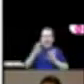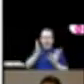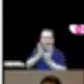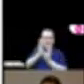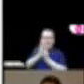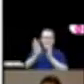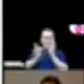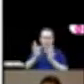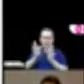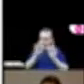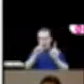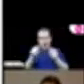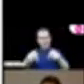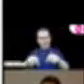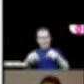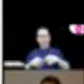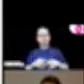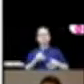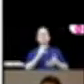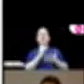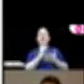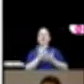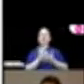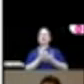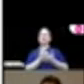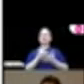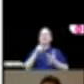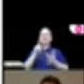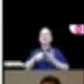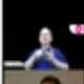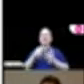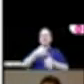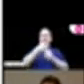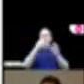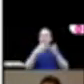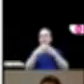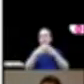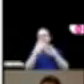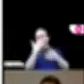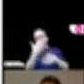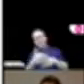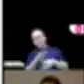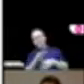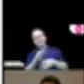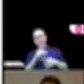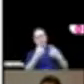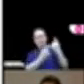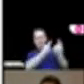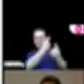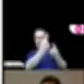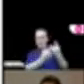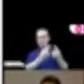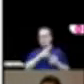can't be here. But with the Lesbian and Immigration Support Group, they had taken it upon themselves that every month they will top